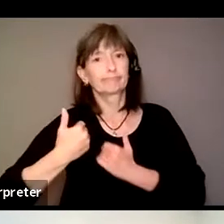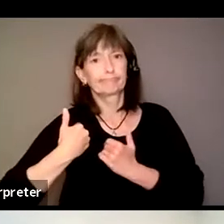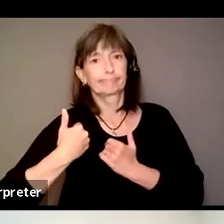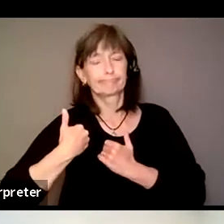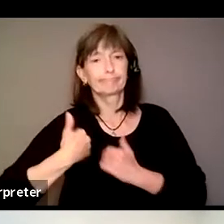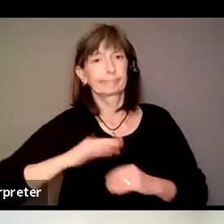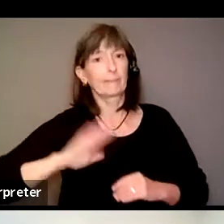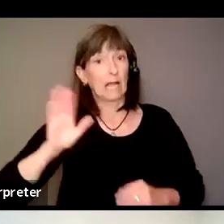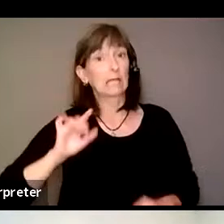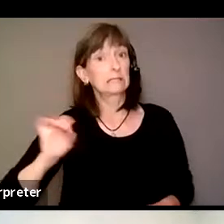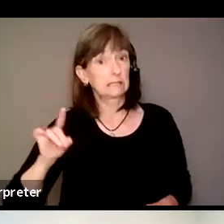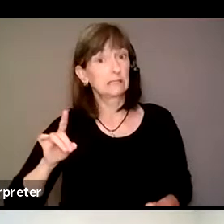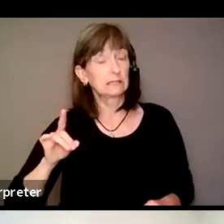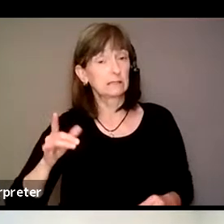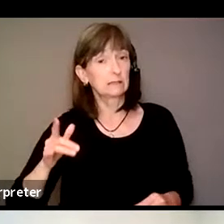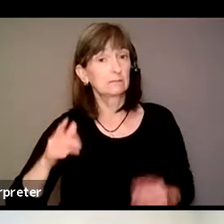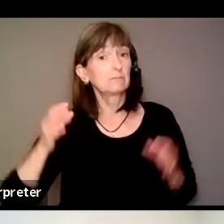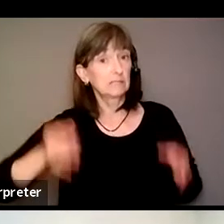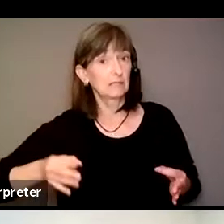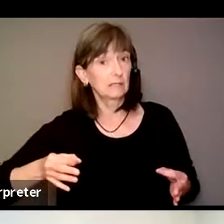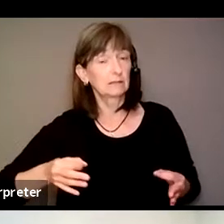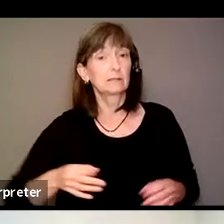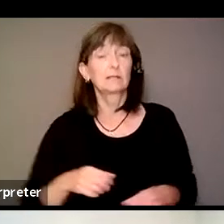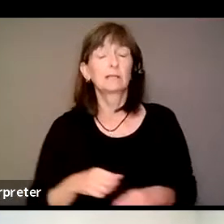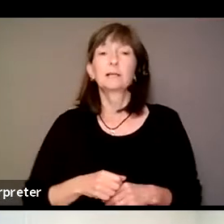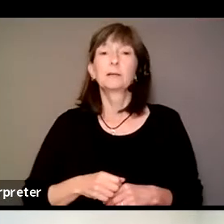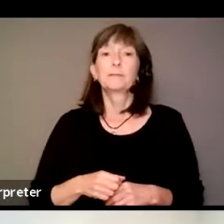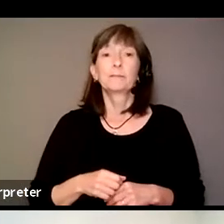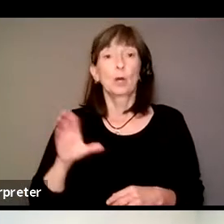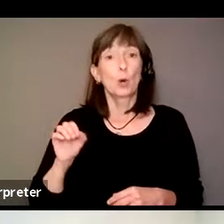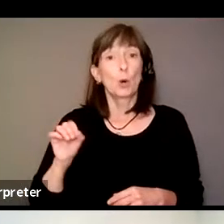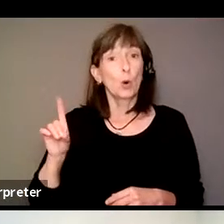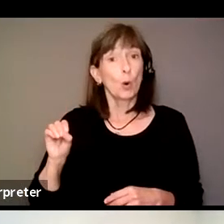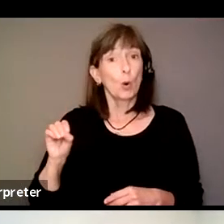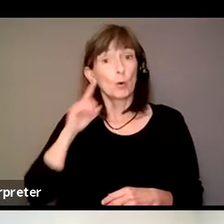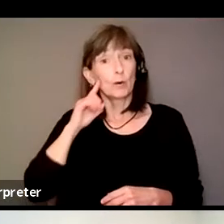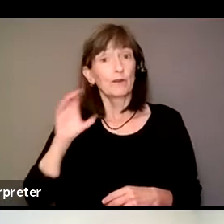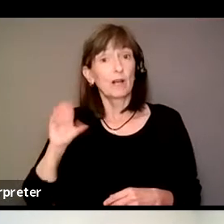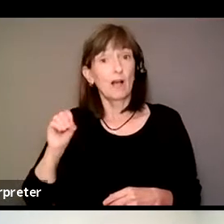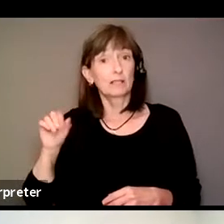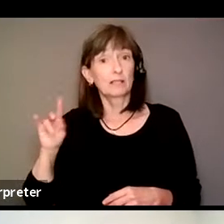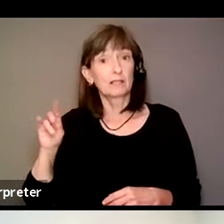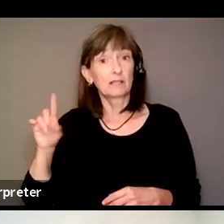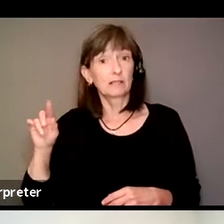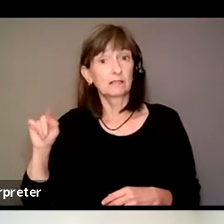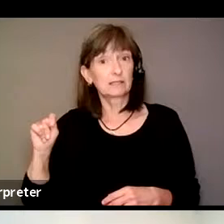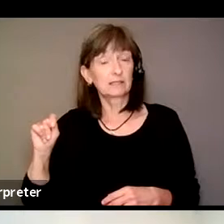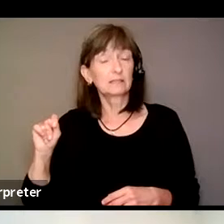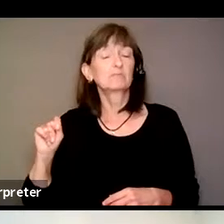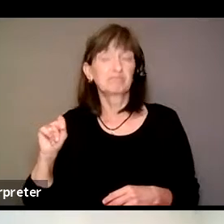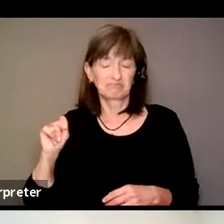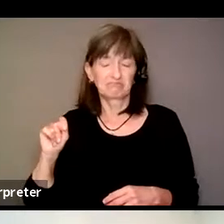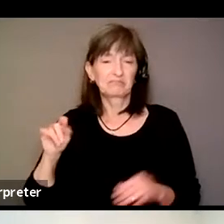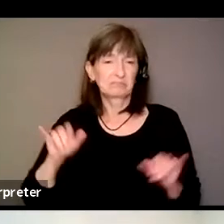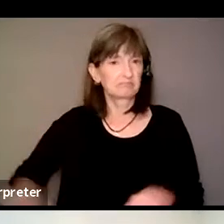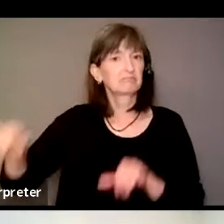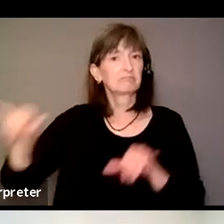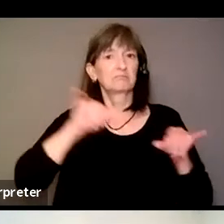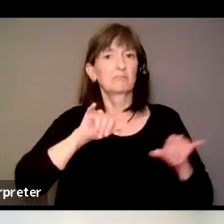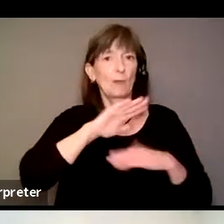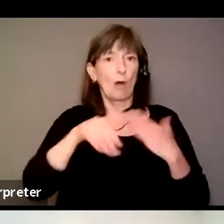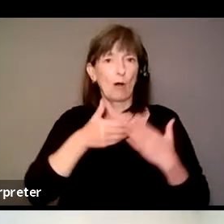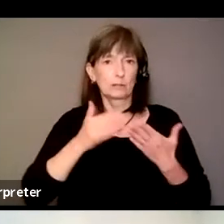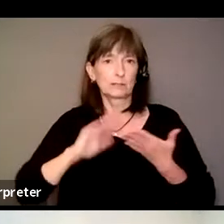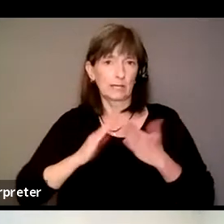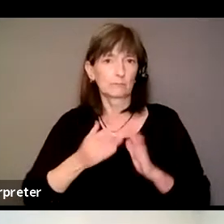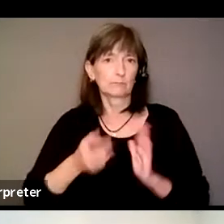The code of conduct obviously is imperative that needs to, you know, that needs to be standard throughout all municipalities. When we talk